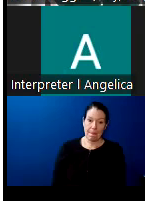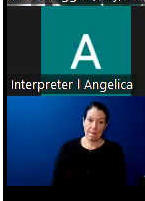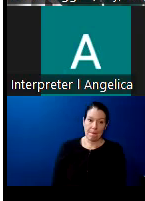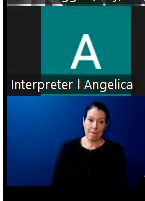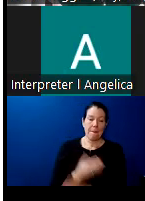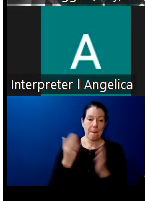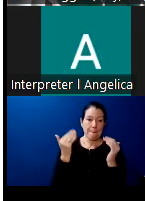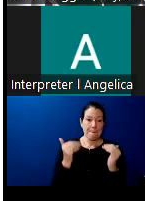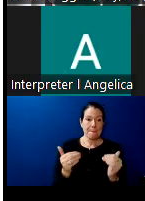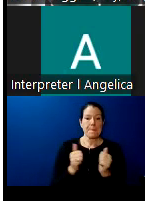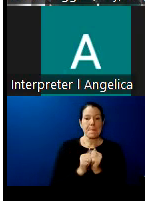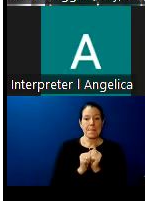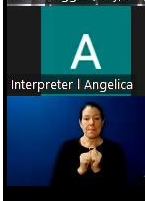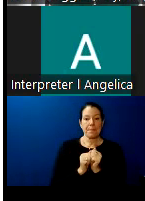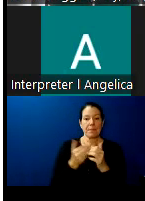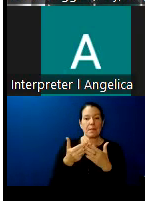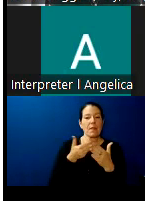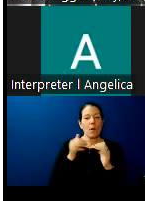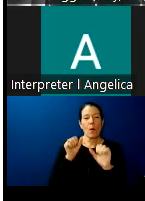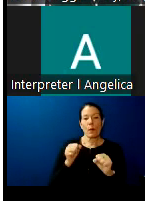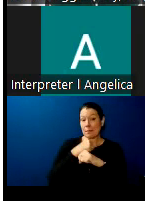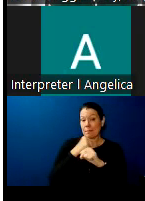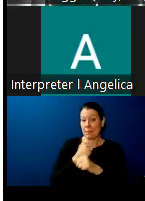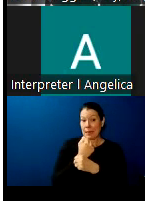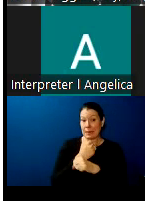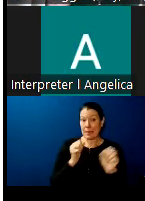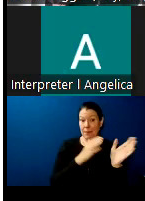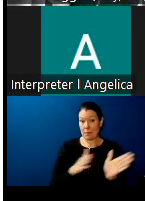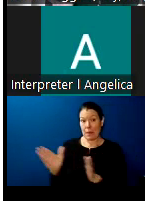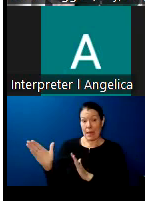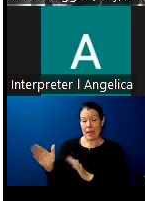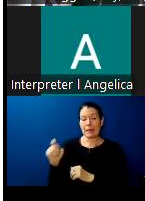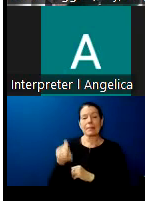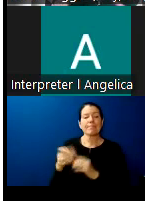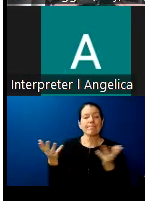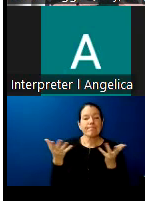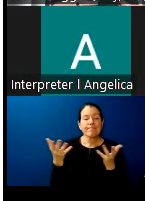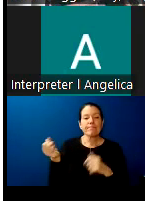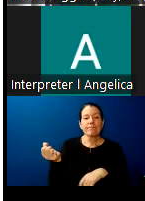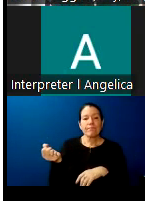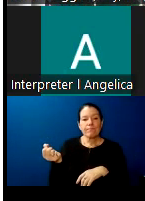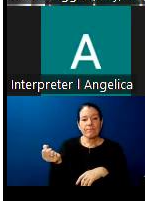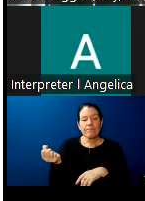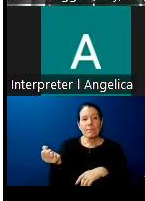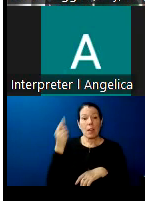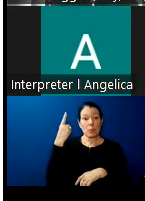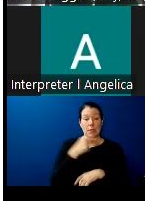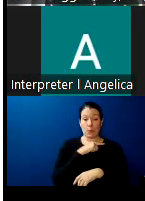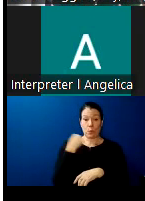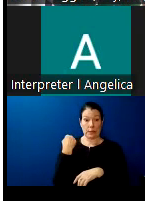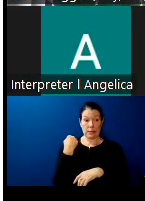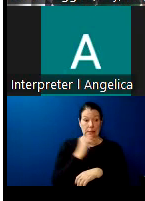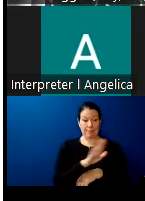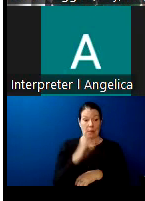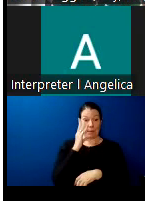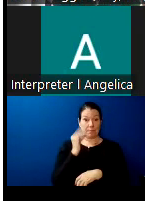Right, so before we can actually create a safety plan with a client, we need to understand the risks that they're